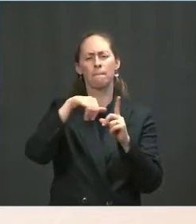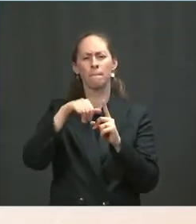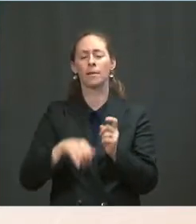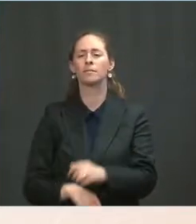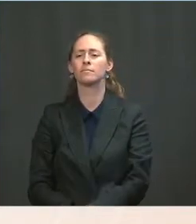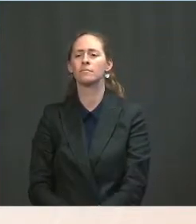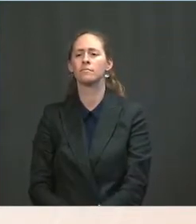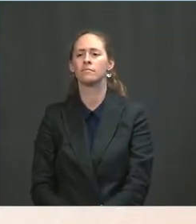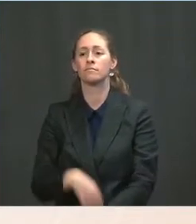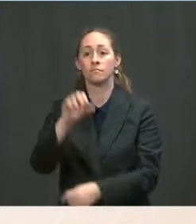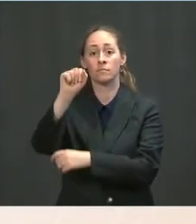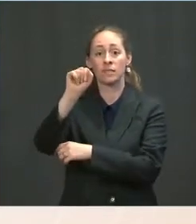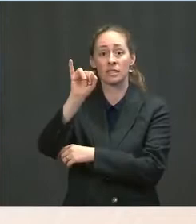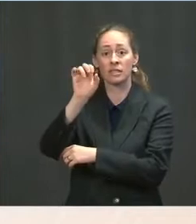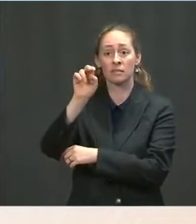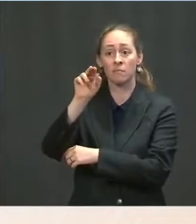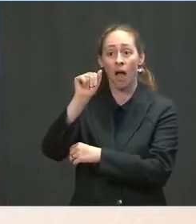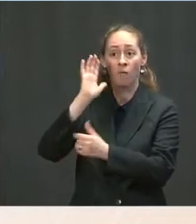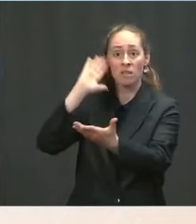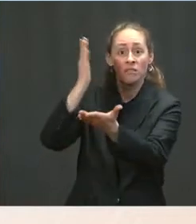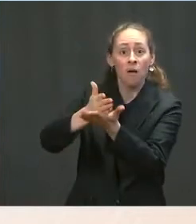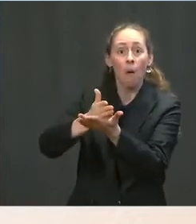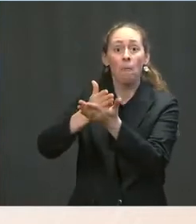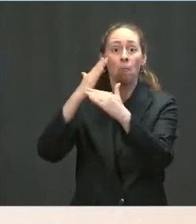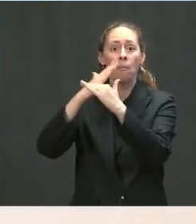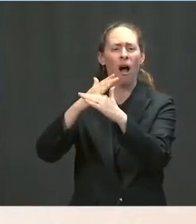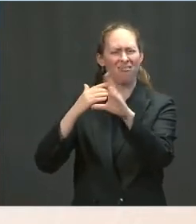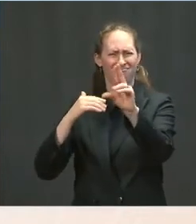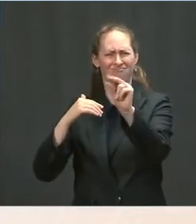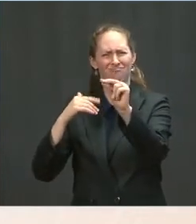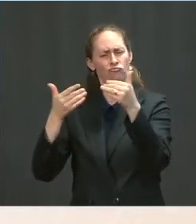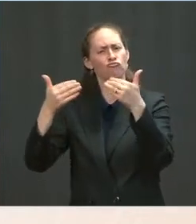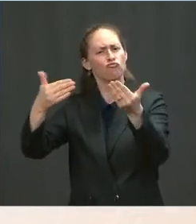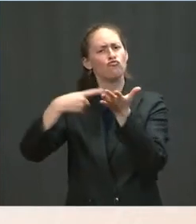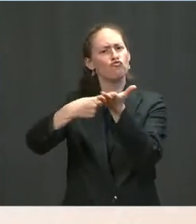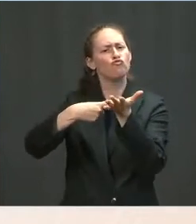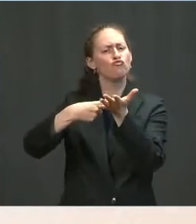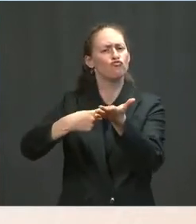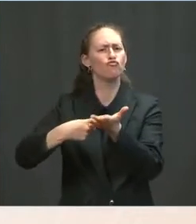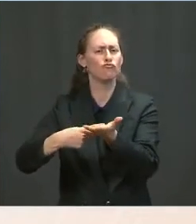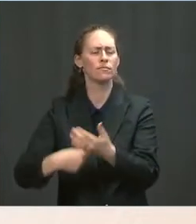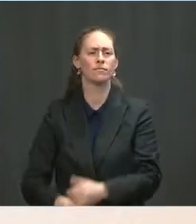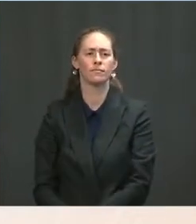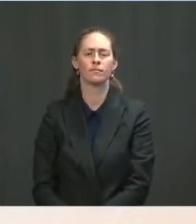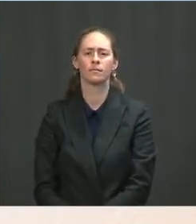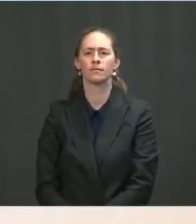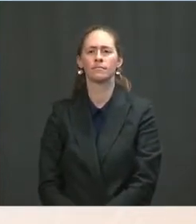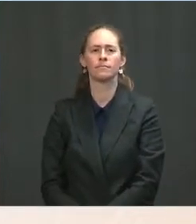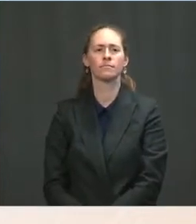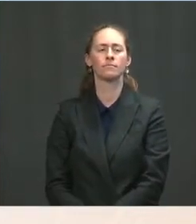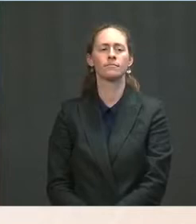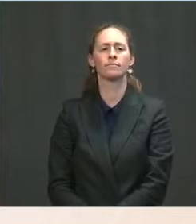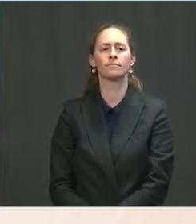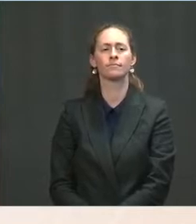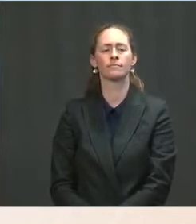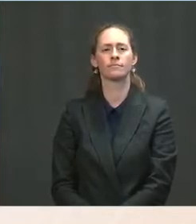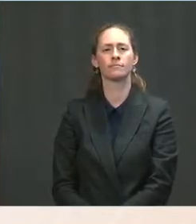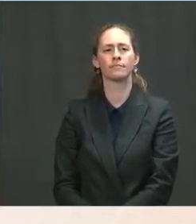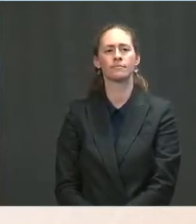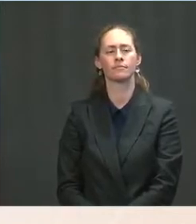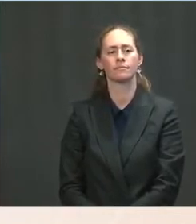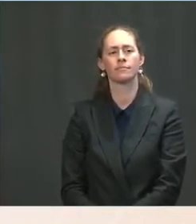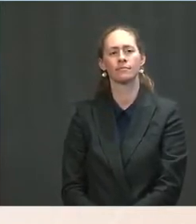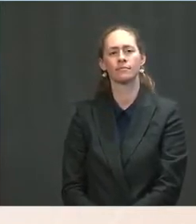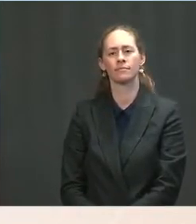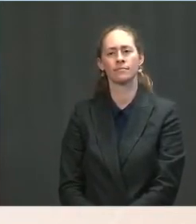forward. Thanks, Karine. You've been clear that the position of the administration is around the importance of getting